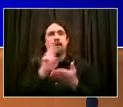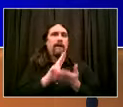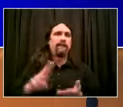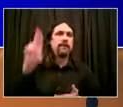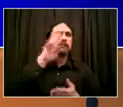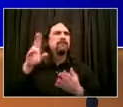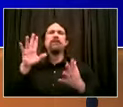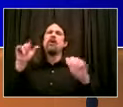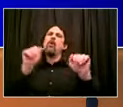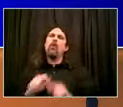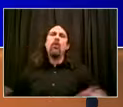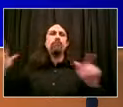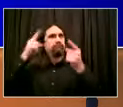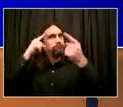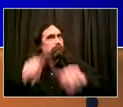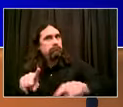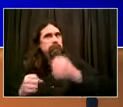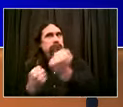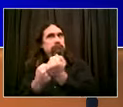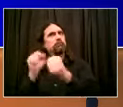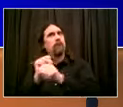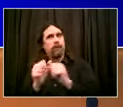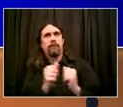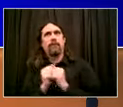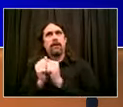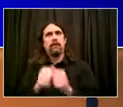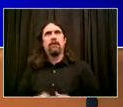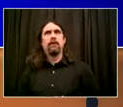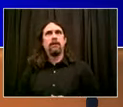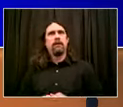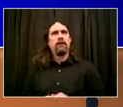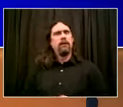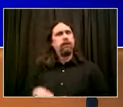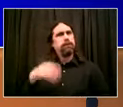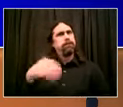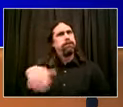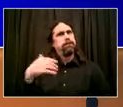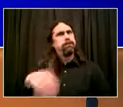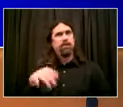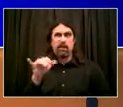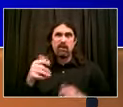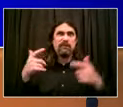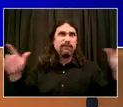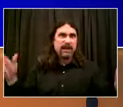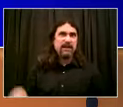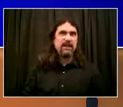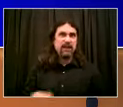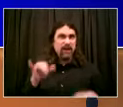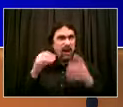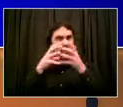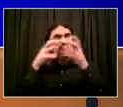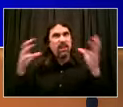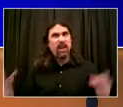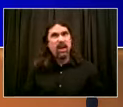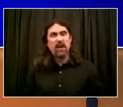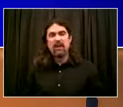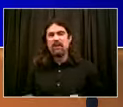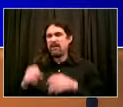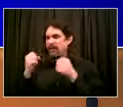a lot to pull together, a lot of strands that need to be brought together to get this right. So